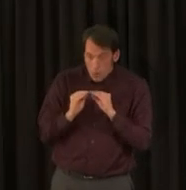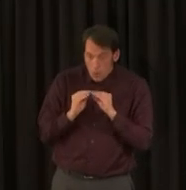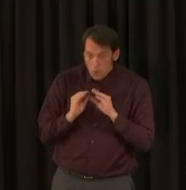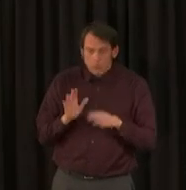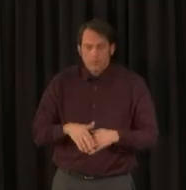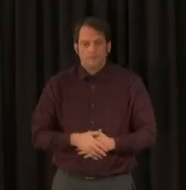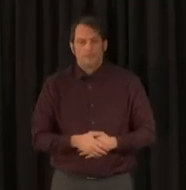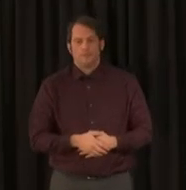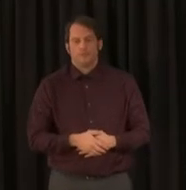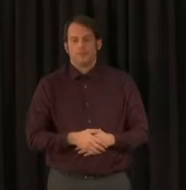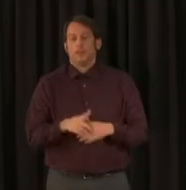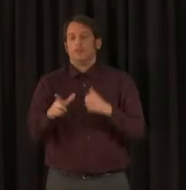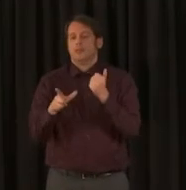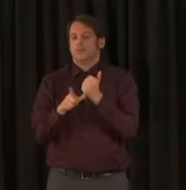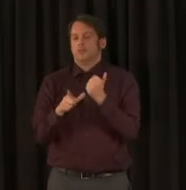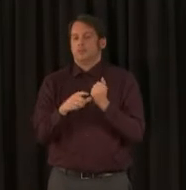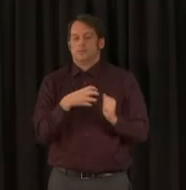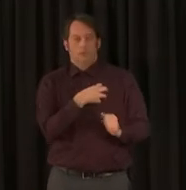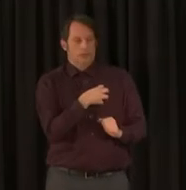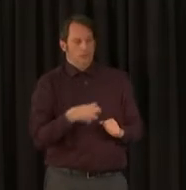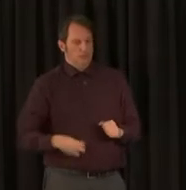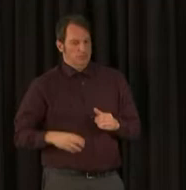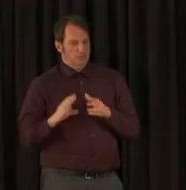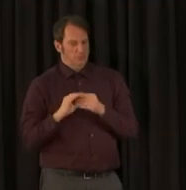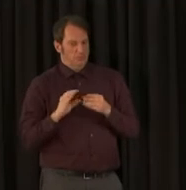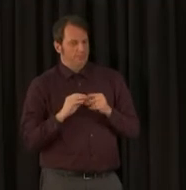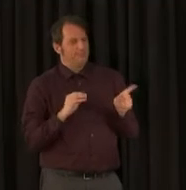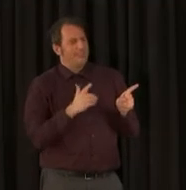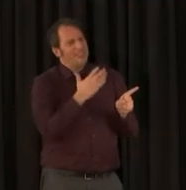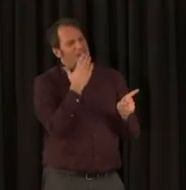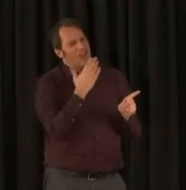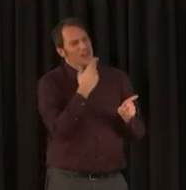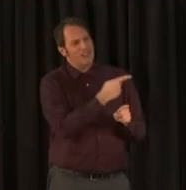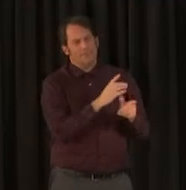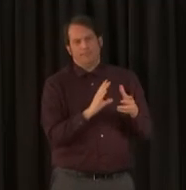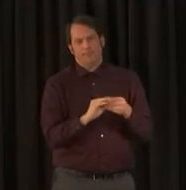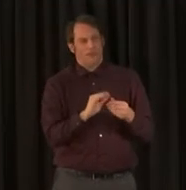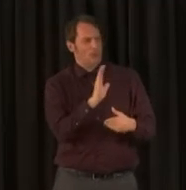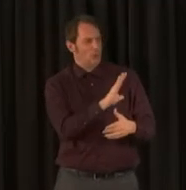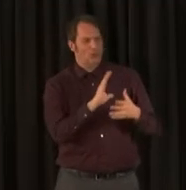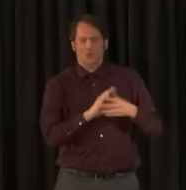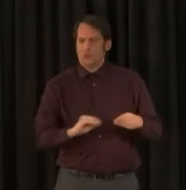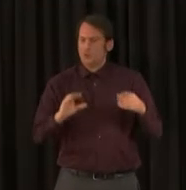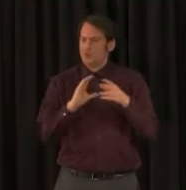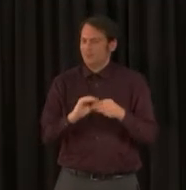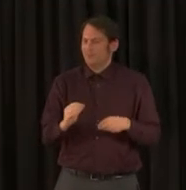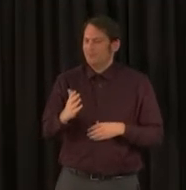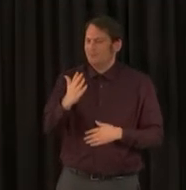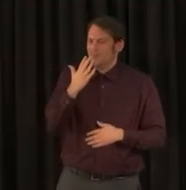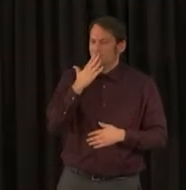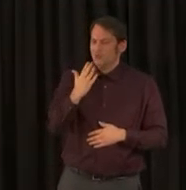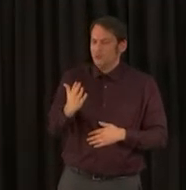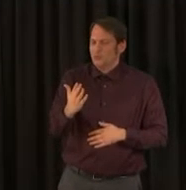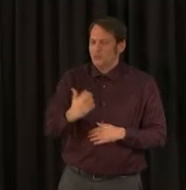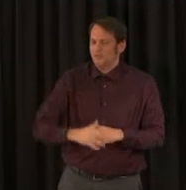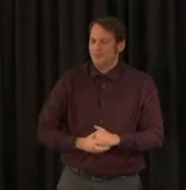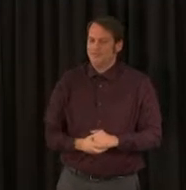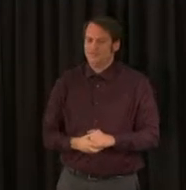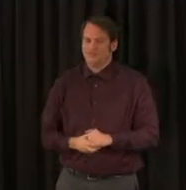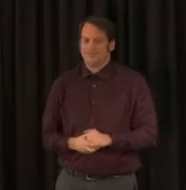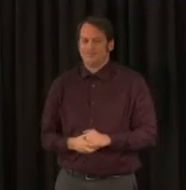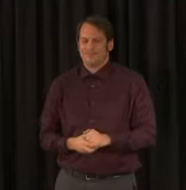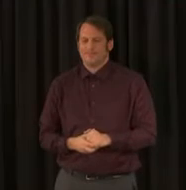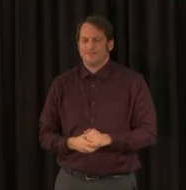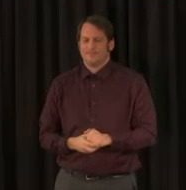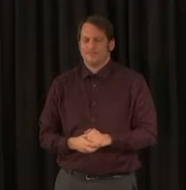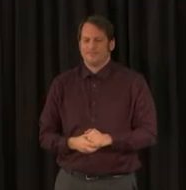John Falchicchio. Thanks for joining us, and thanks for sharing your story. I have to say that if Room Raider is watching,